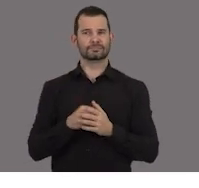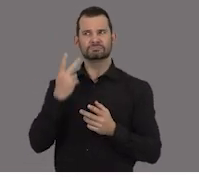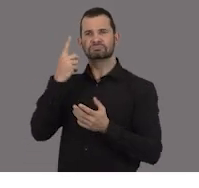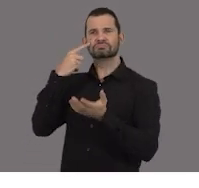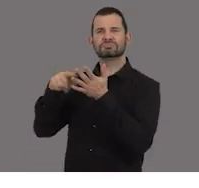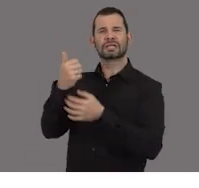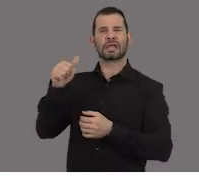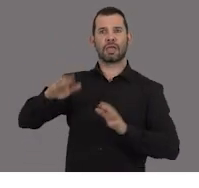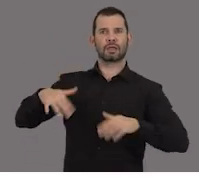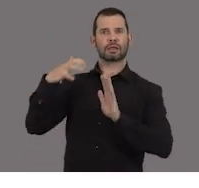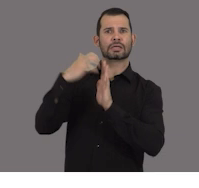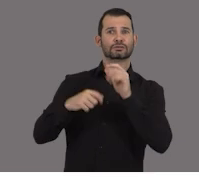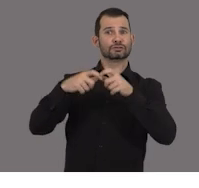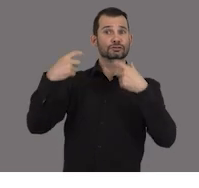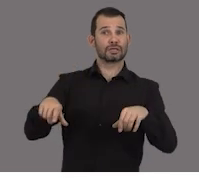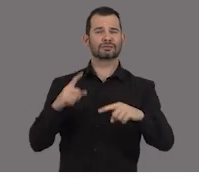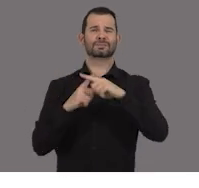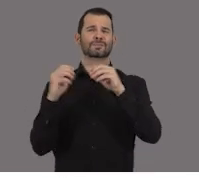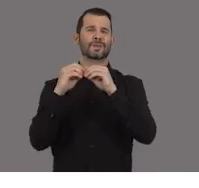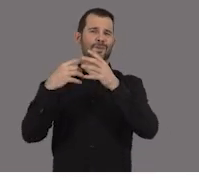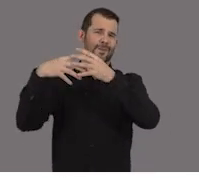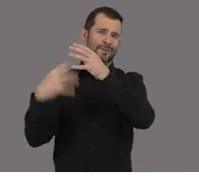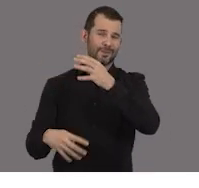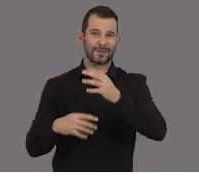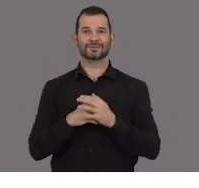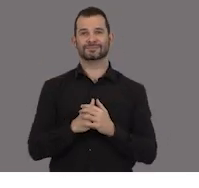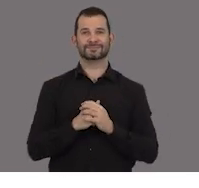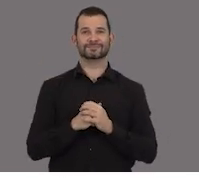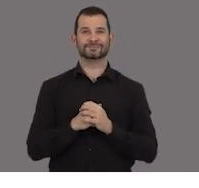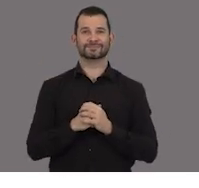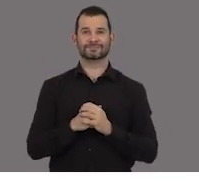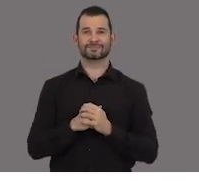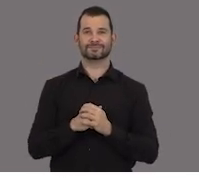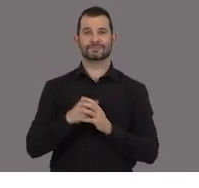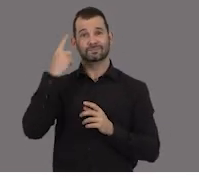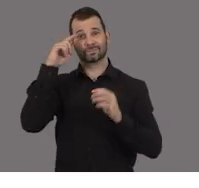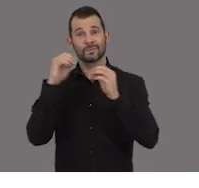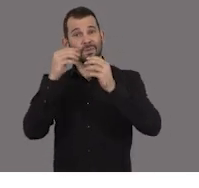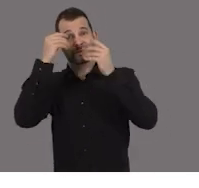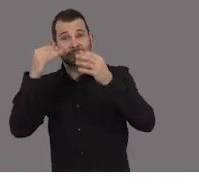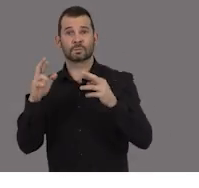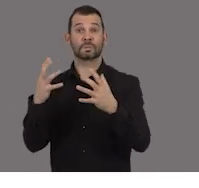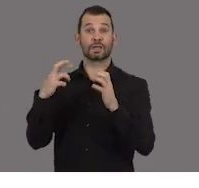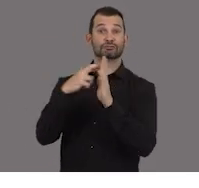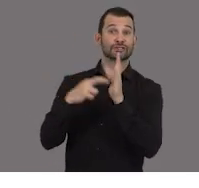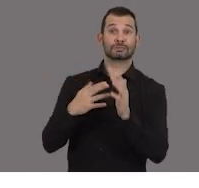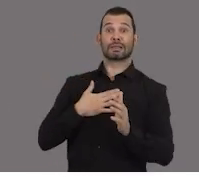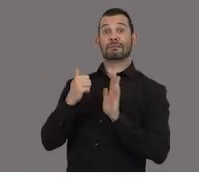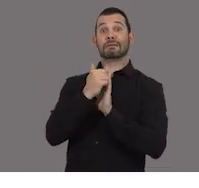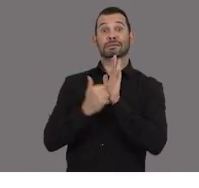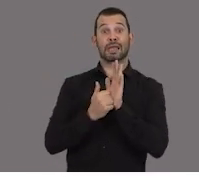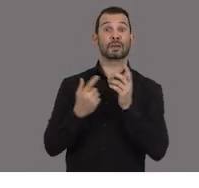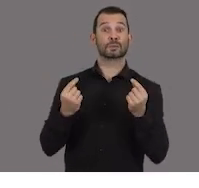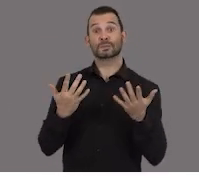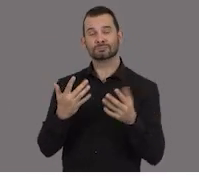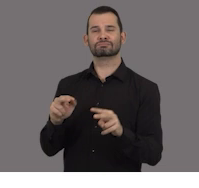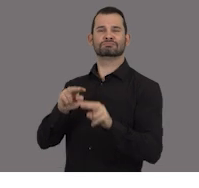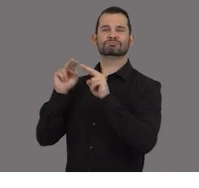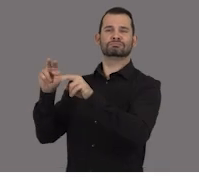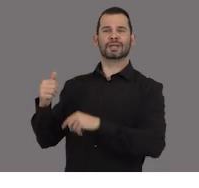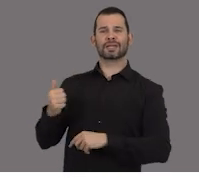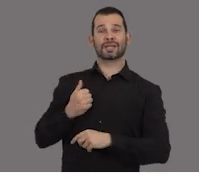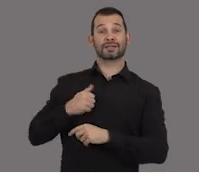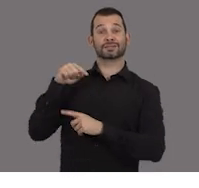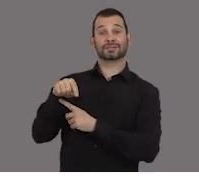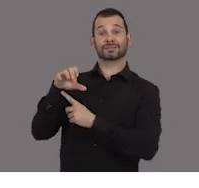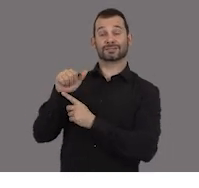payments and statements, view any uncashed checks, and more. For more information or to register